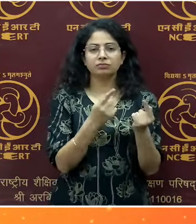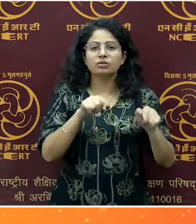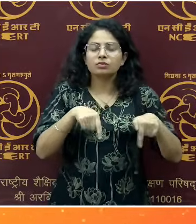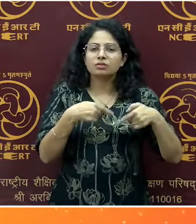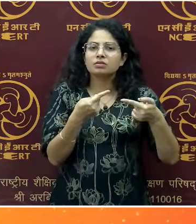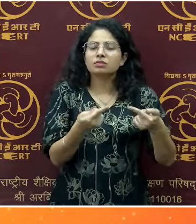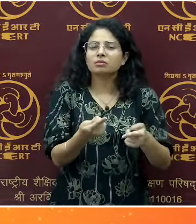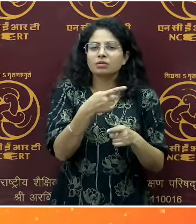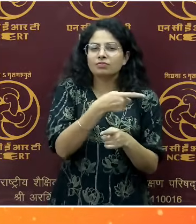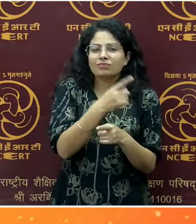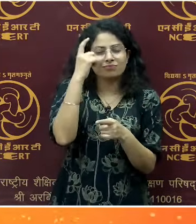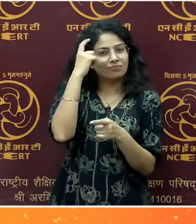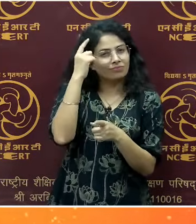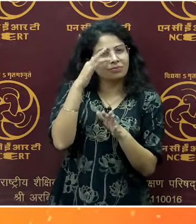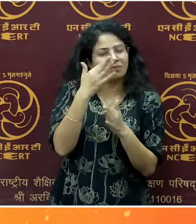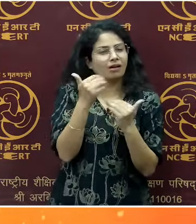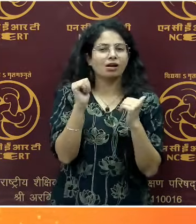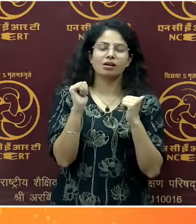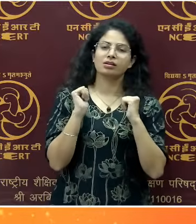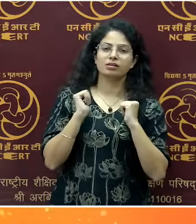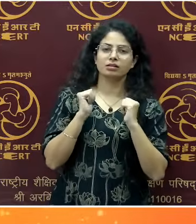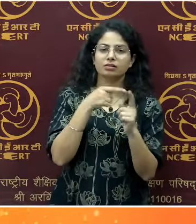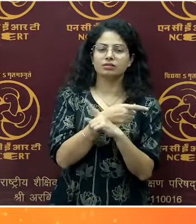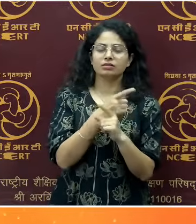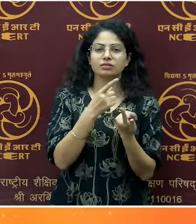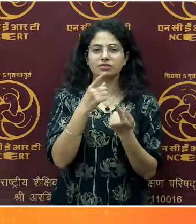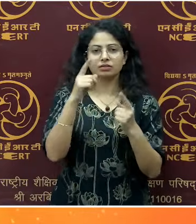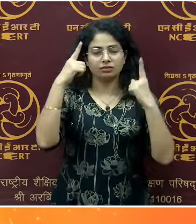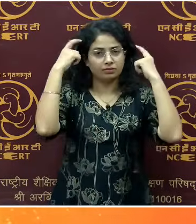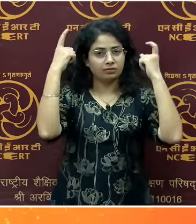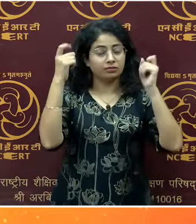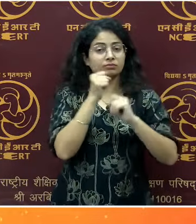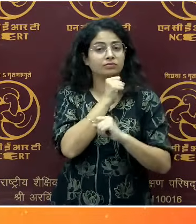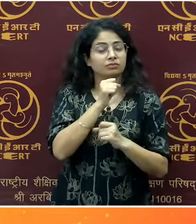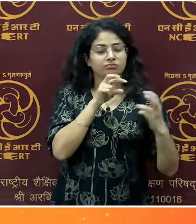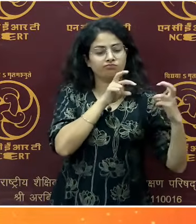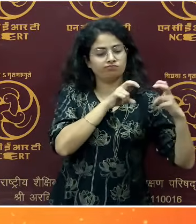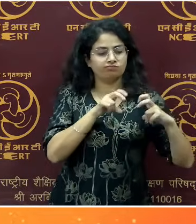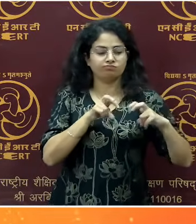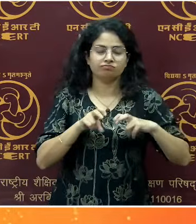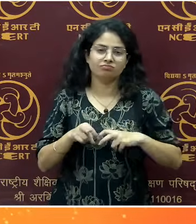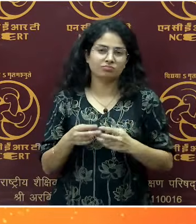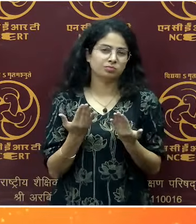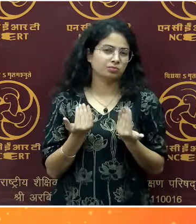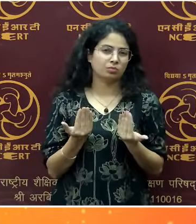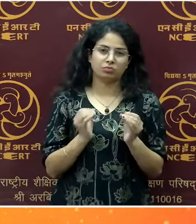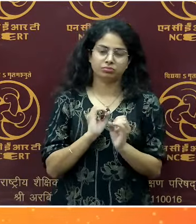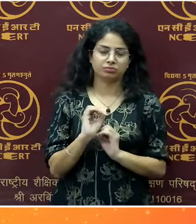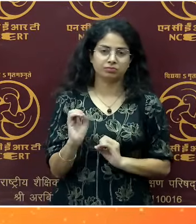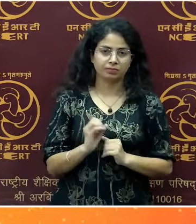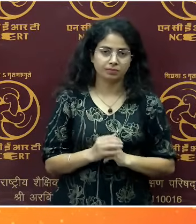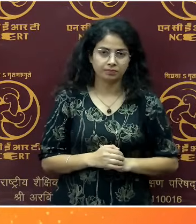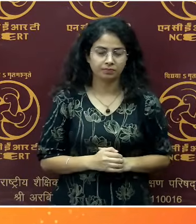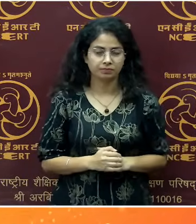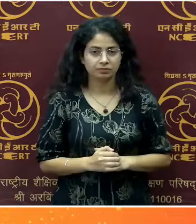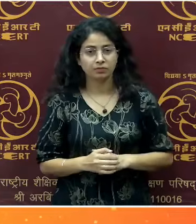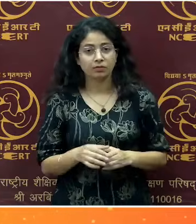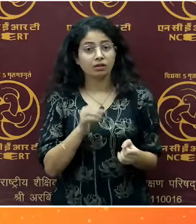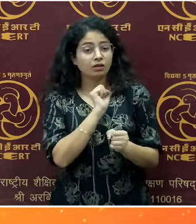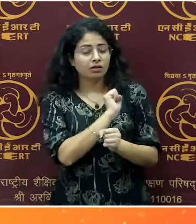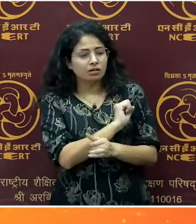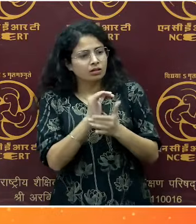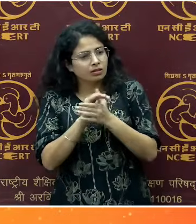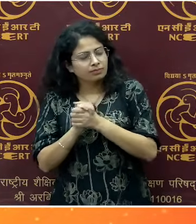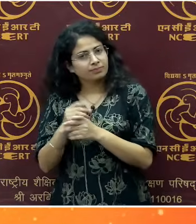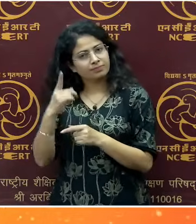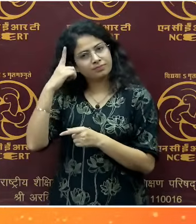rest for a while. The old stag could not go down the hillock to greet his friends. His friends were